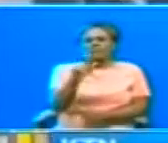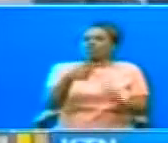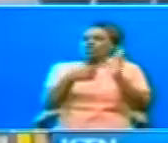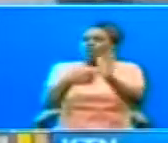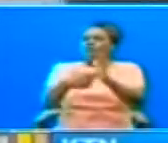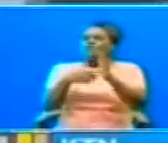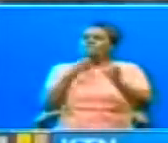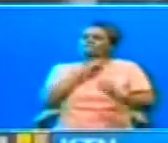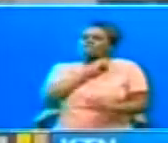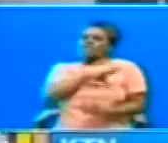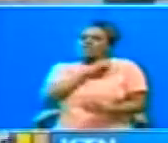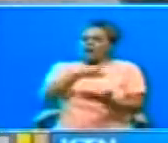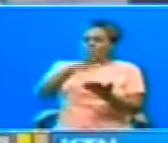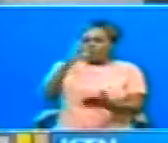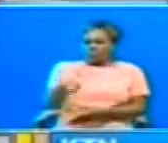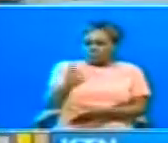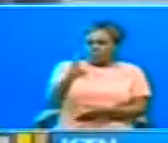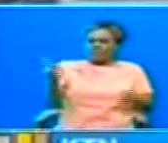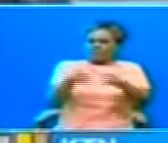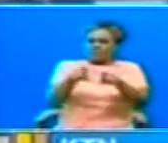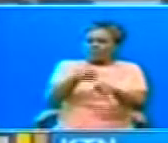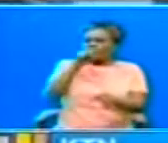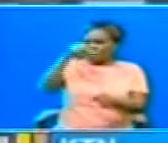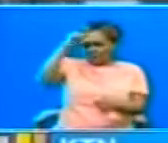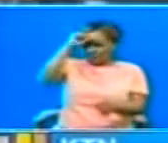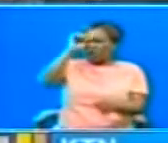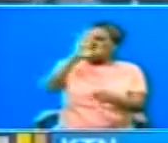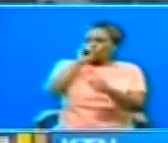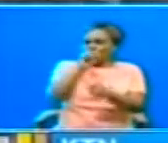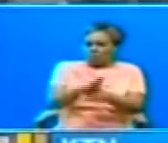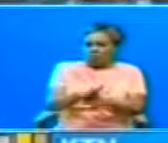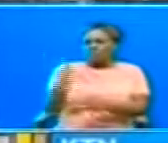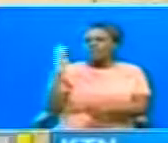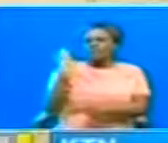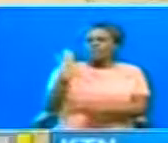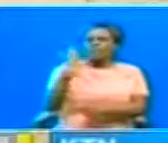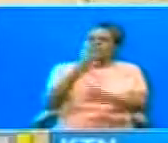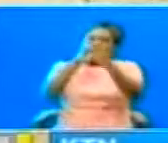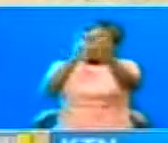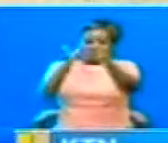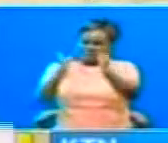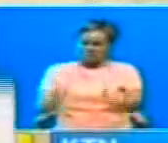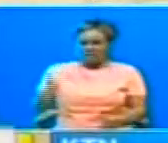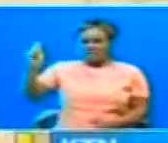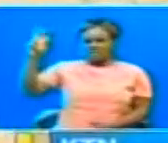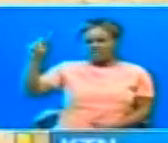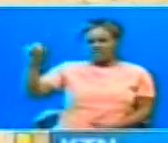expressing fear for more attacks despite government's reassurance on their safety. Lofty Matambo, KTN.